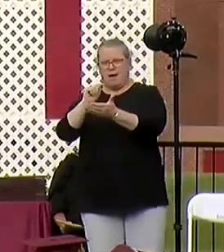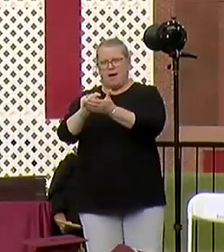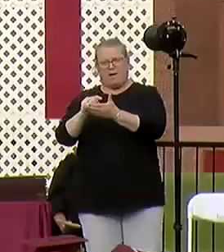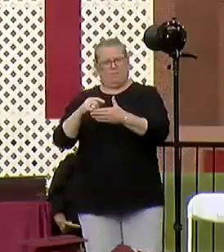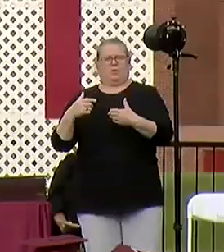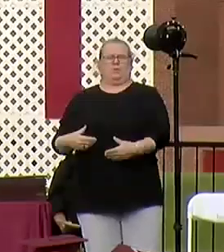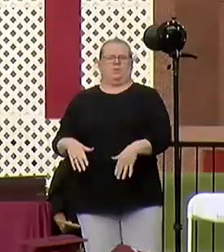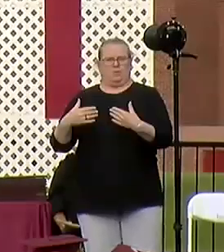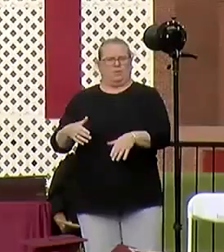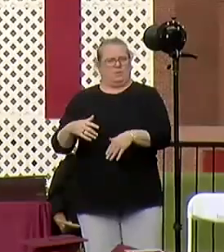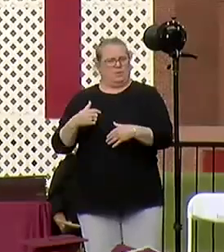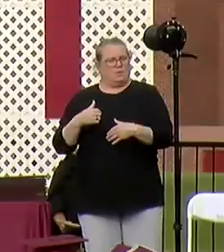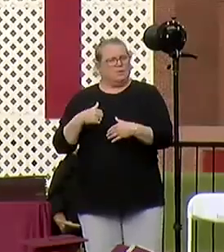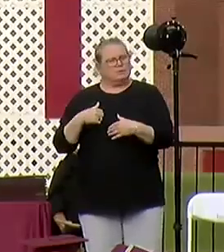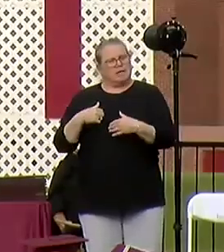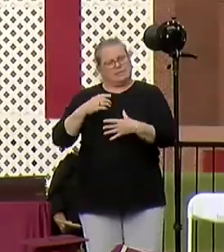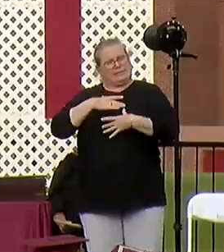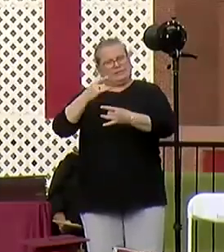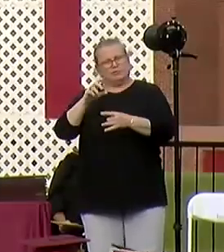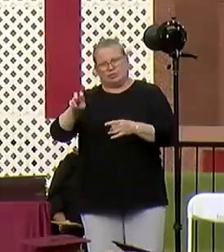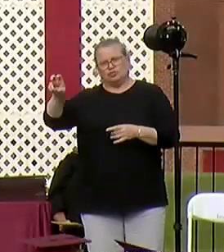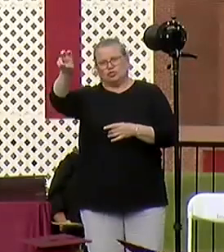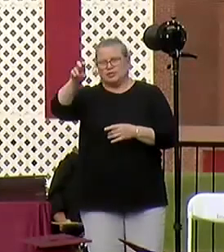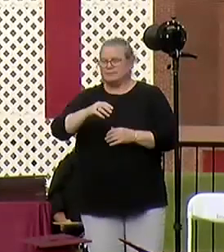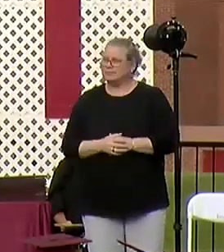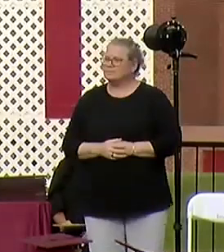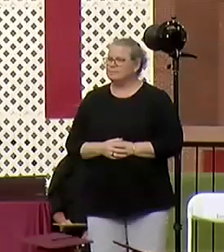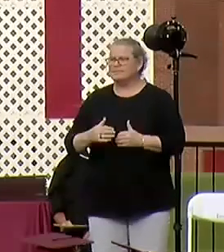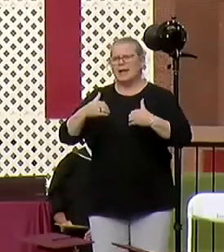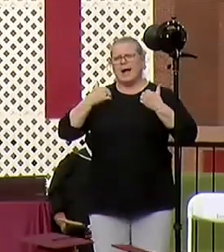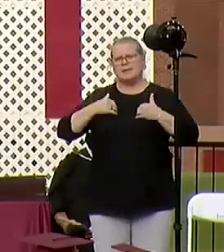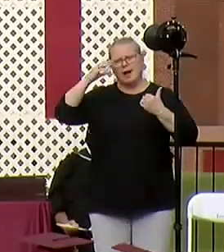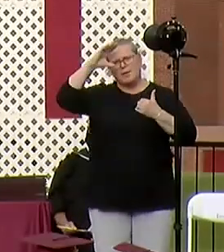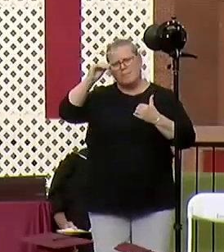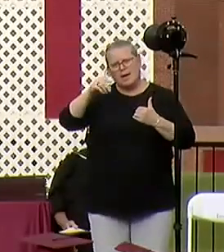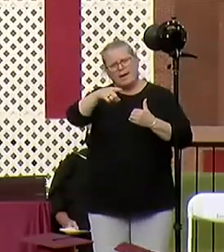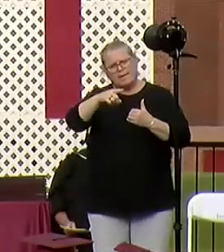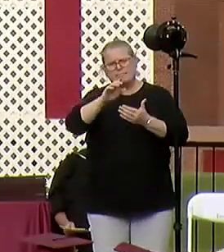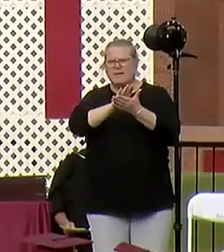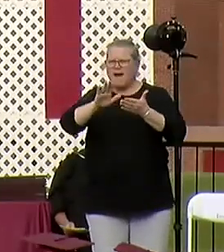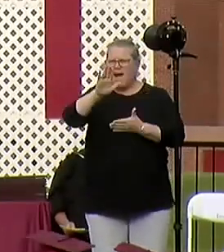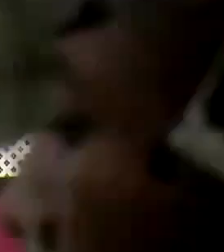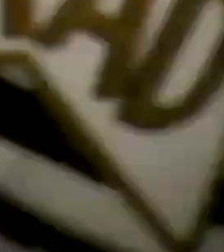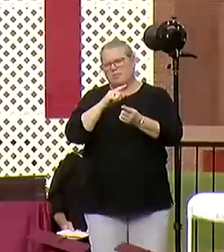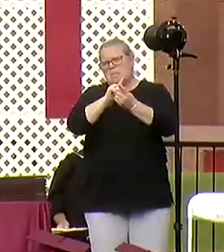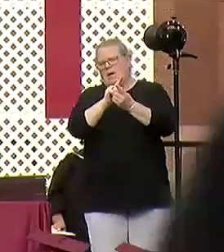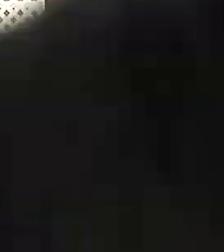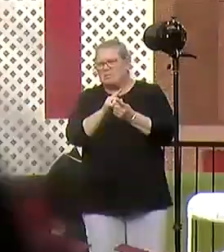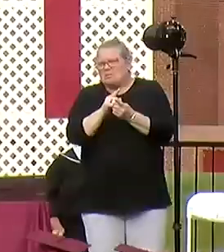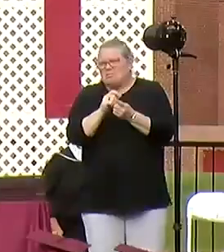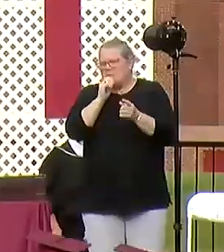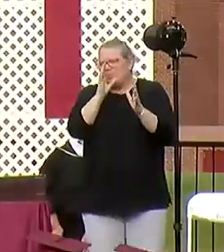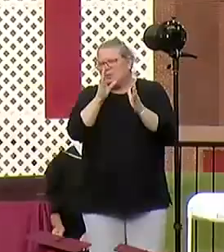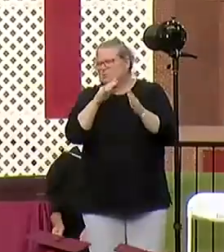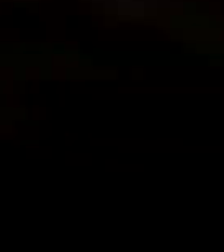I had barely paid any attention to in college, and we've now been married over 36 years.